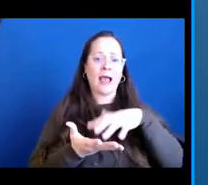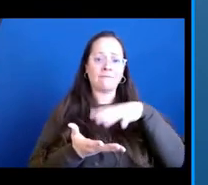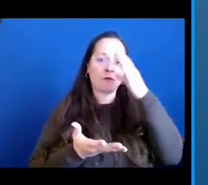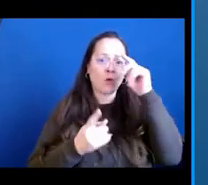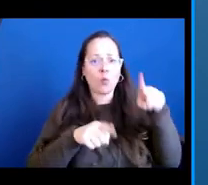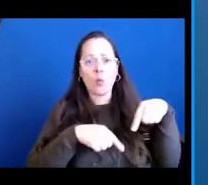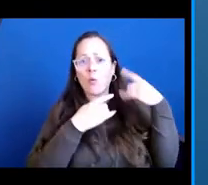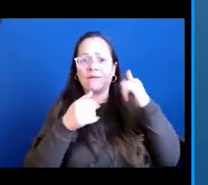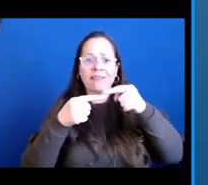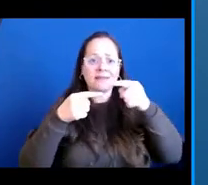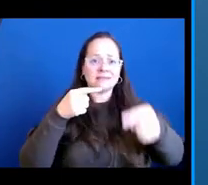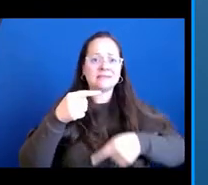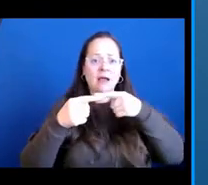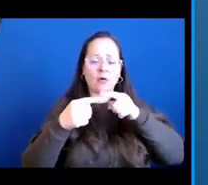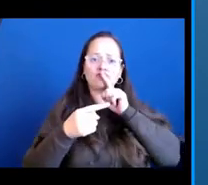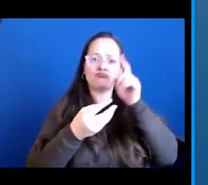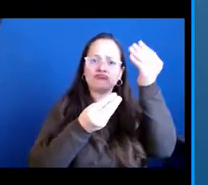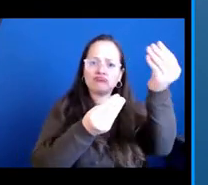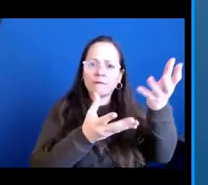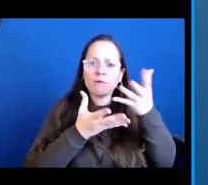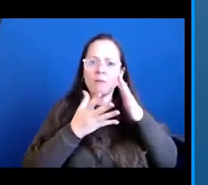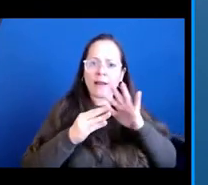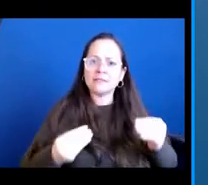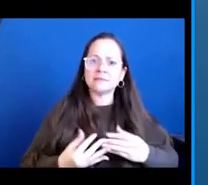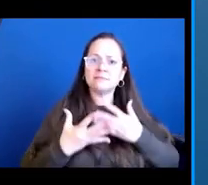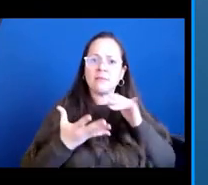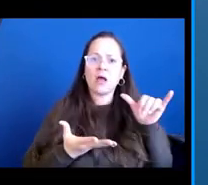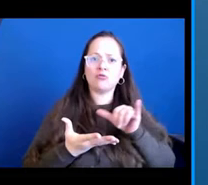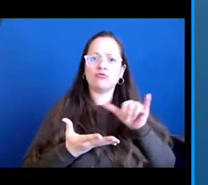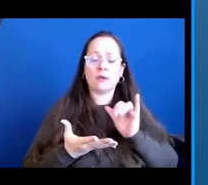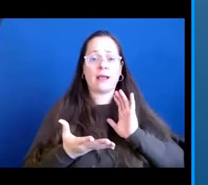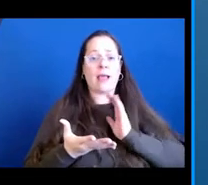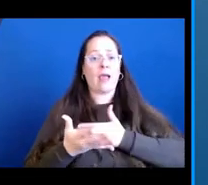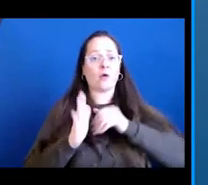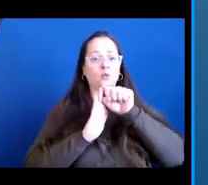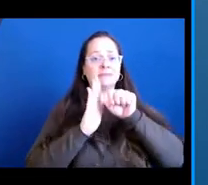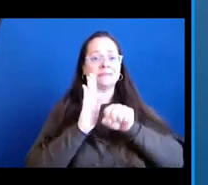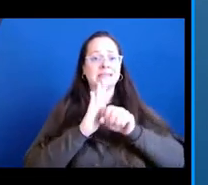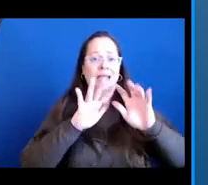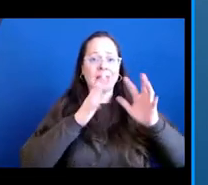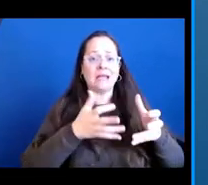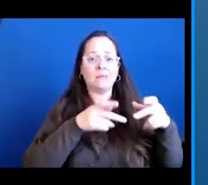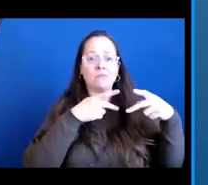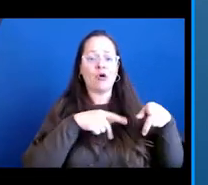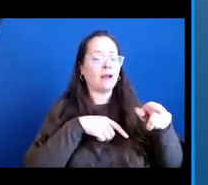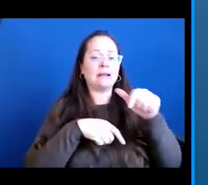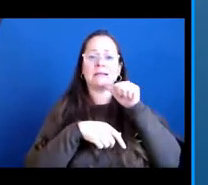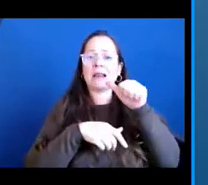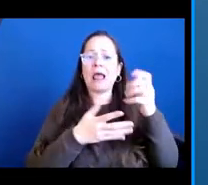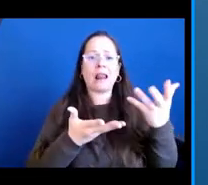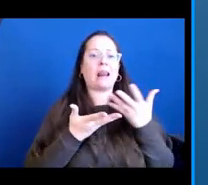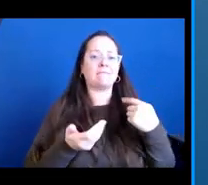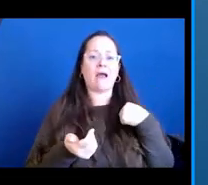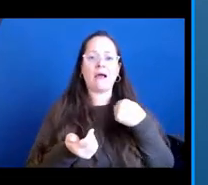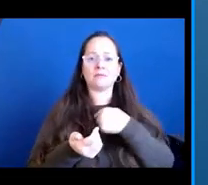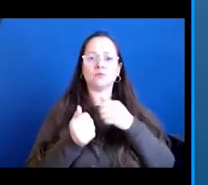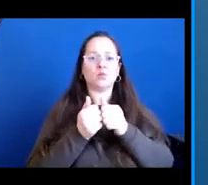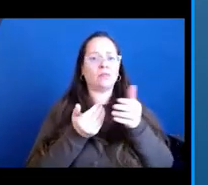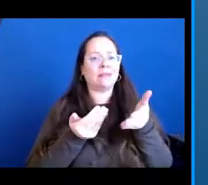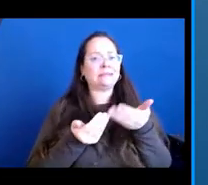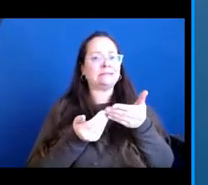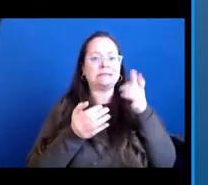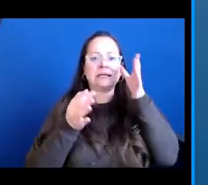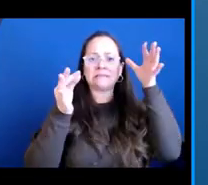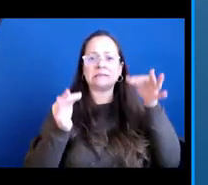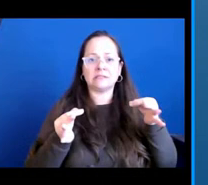be informative and inspiring our state parties have not left us with an easy decision and we are looking